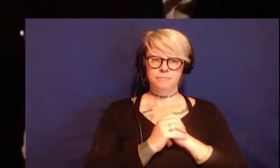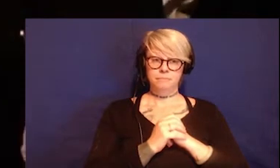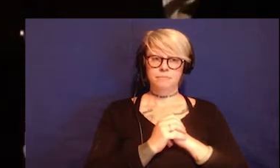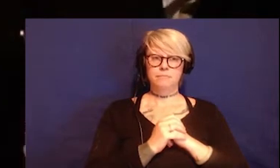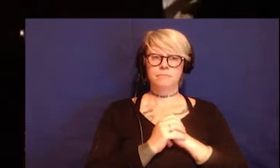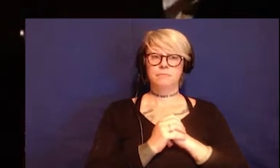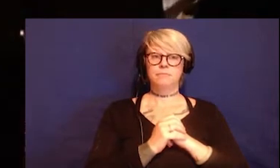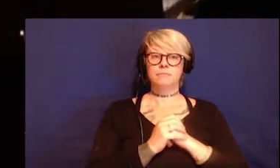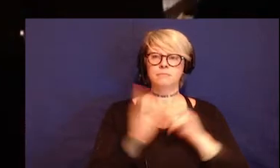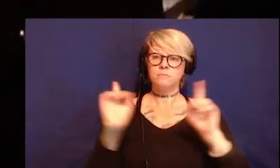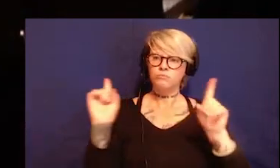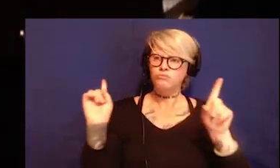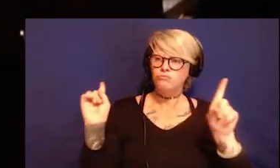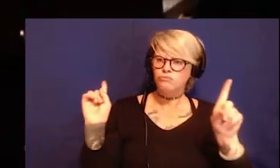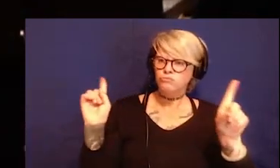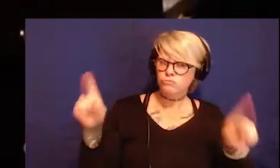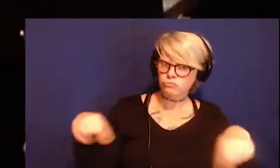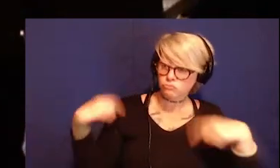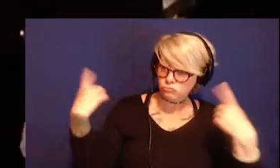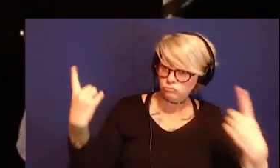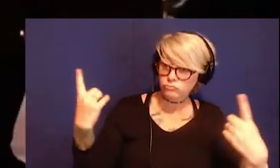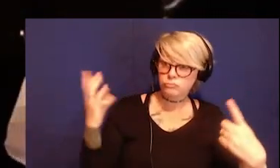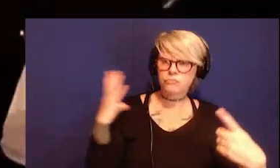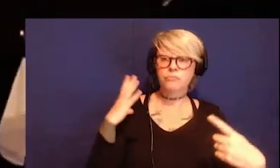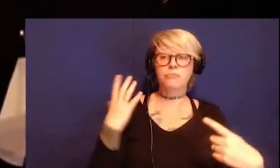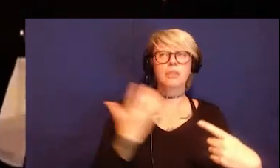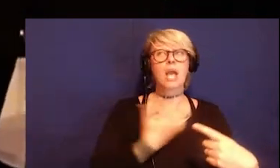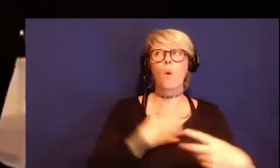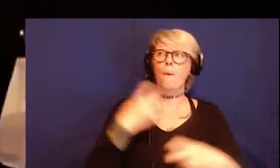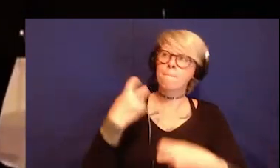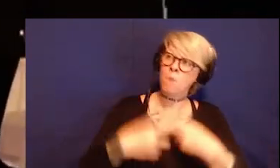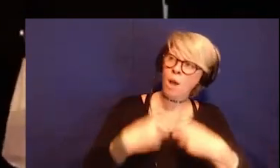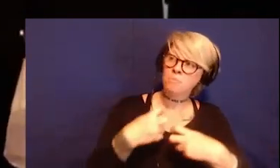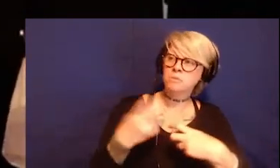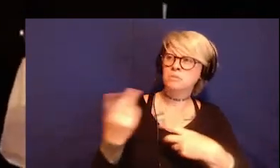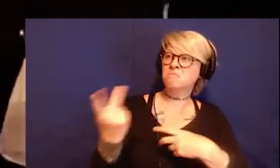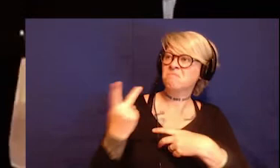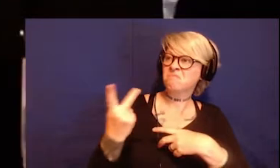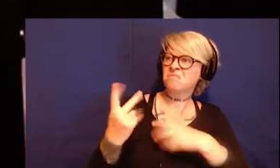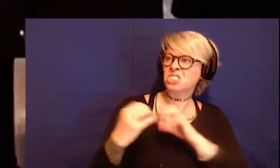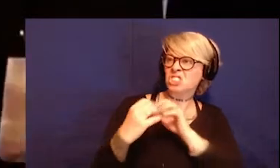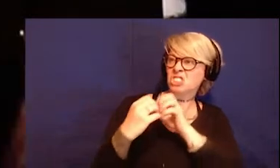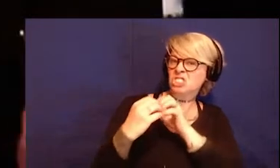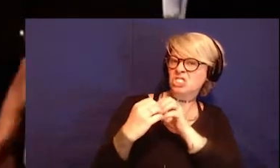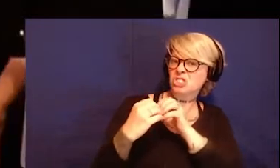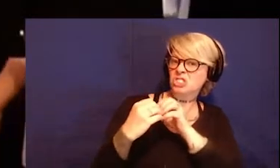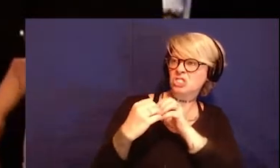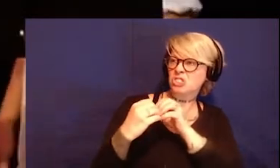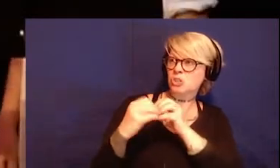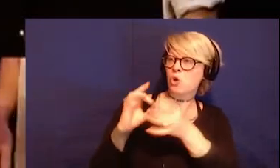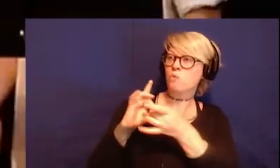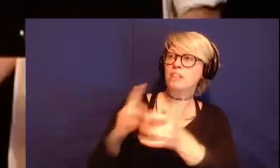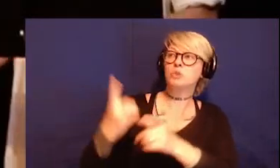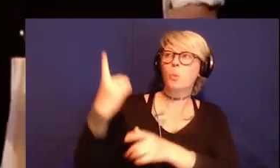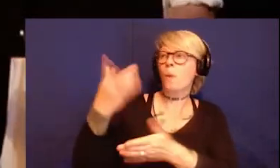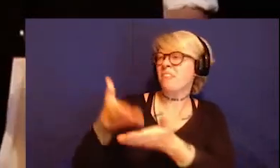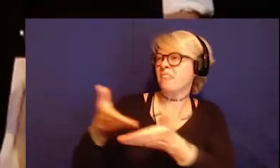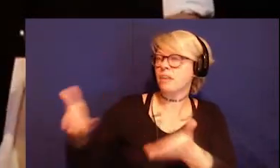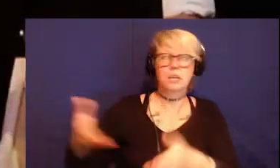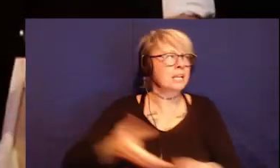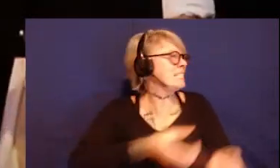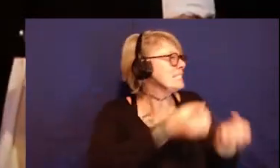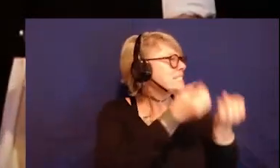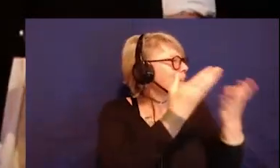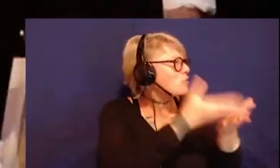All our problems, all the fighting between us, it's been because of one thing. Selfishness. Monarchy.